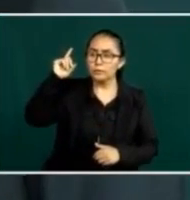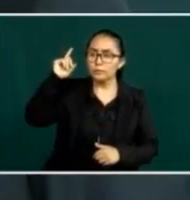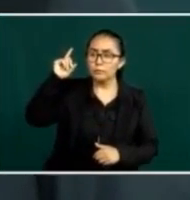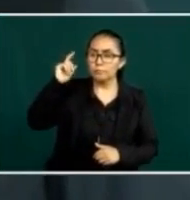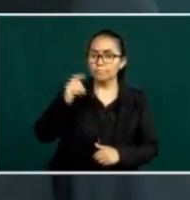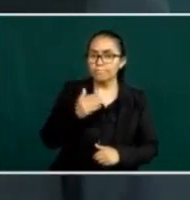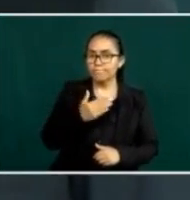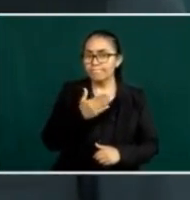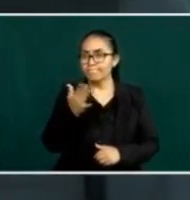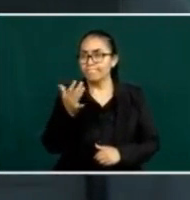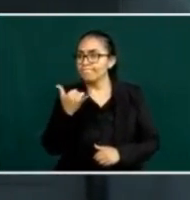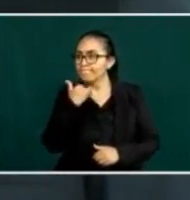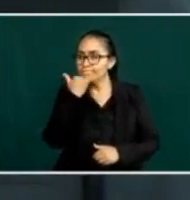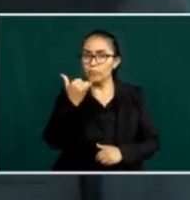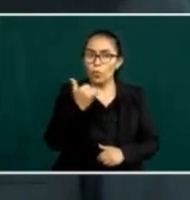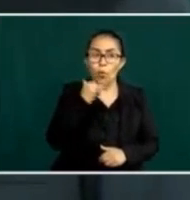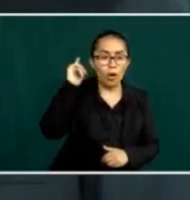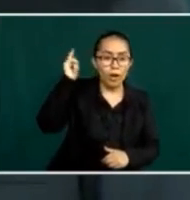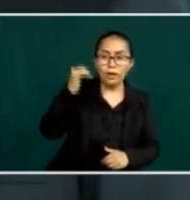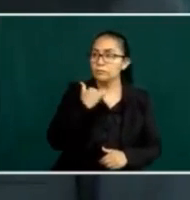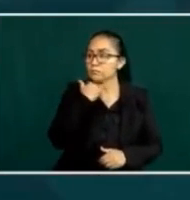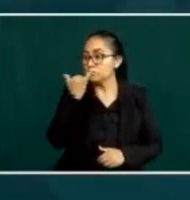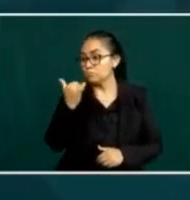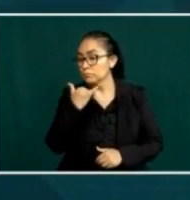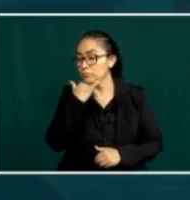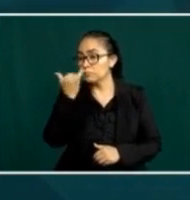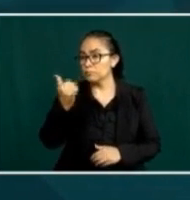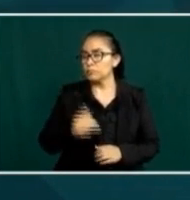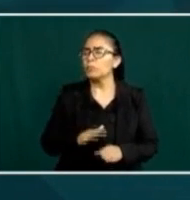And I hope you're wrong.